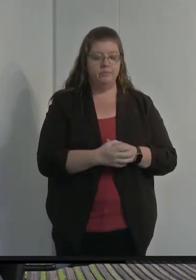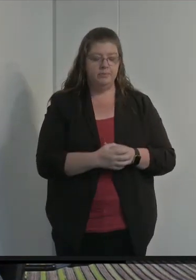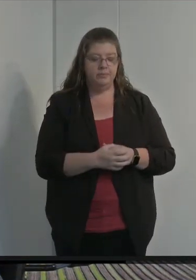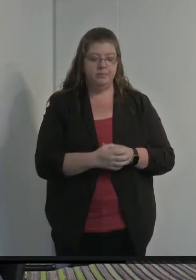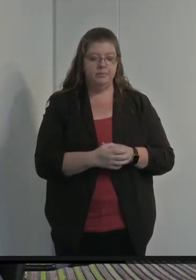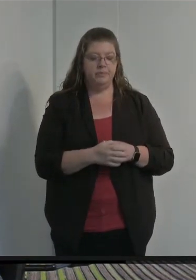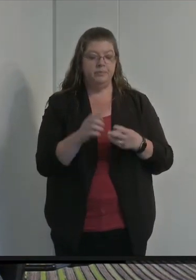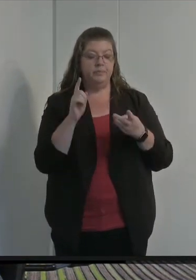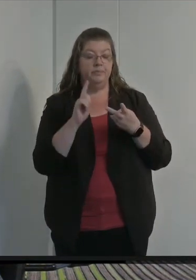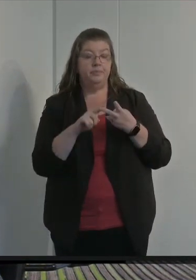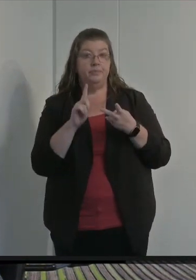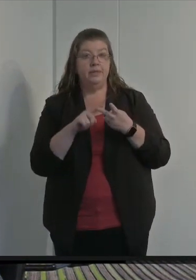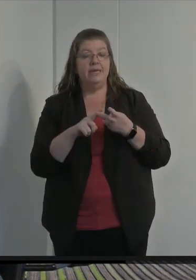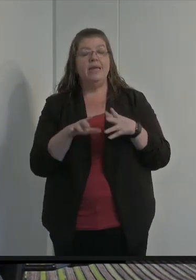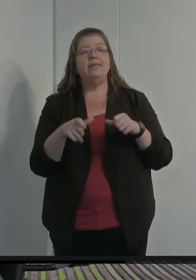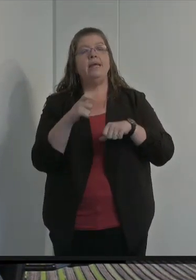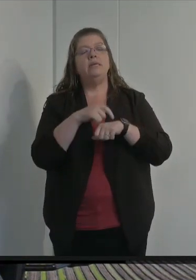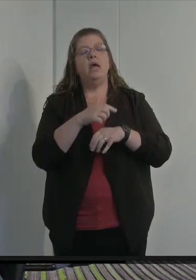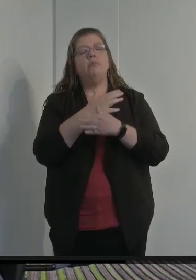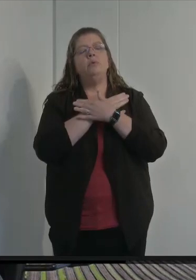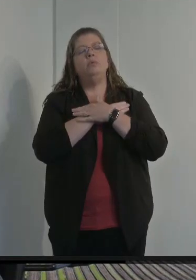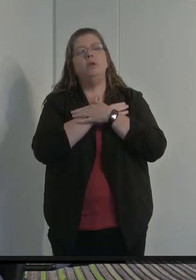Make time to unwind.